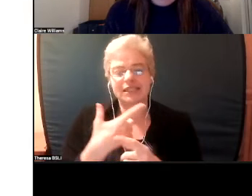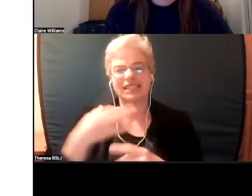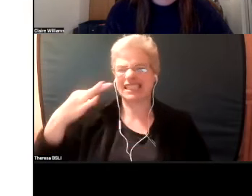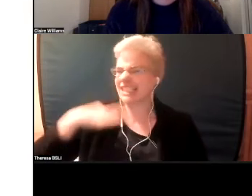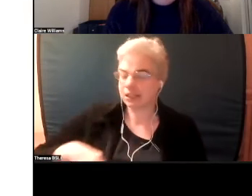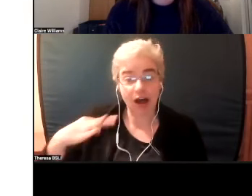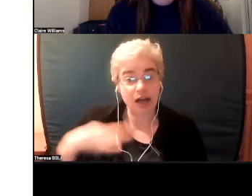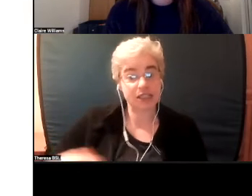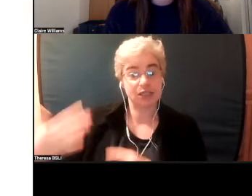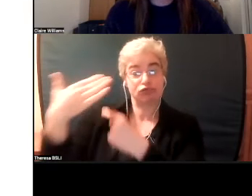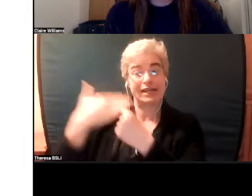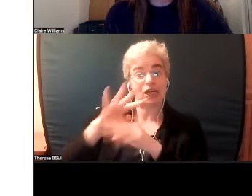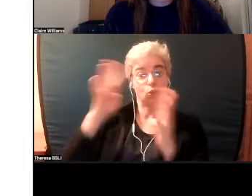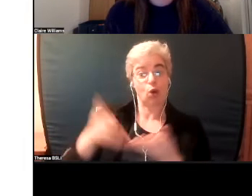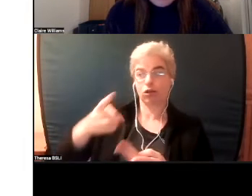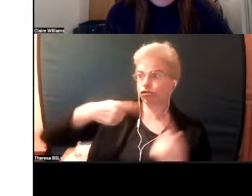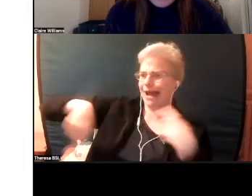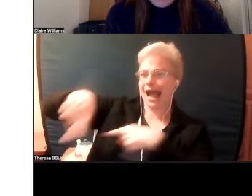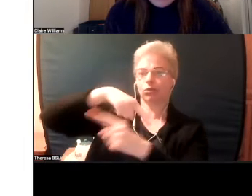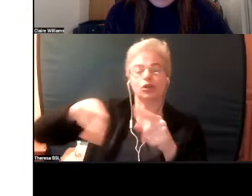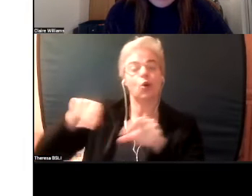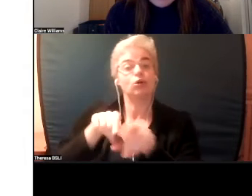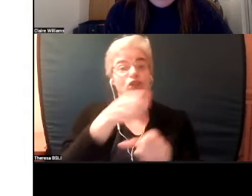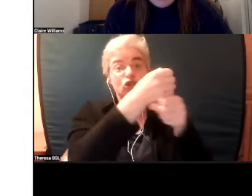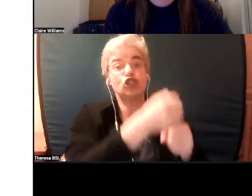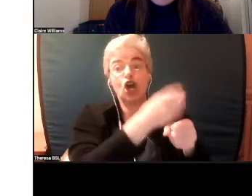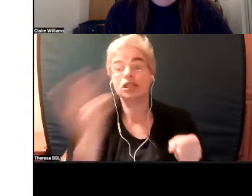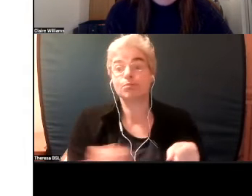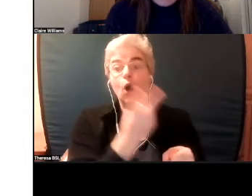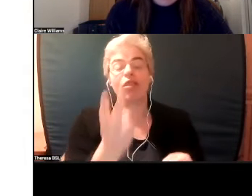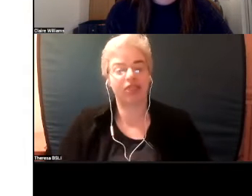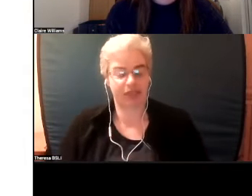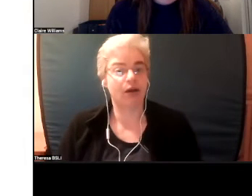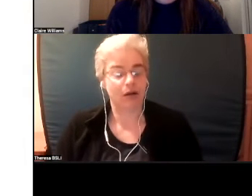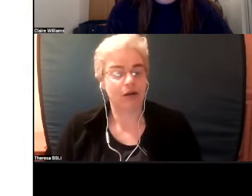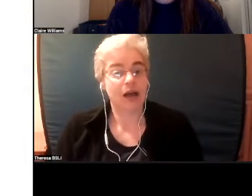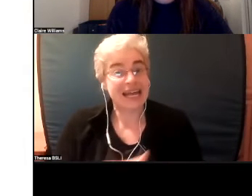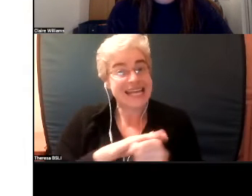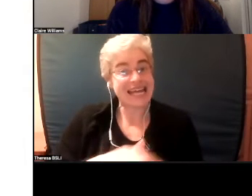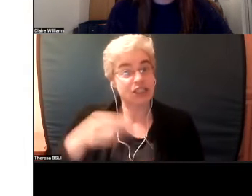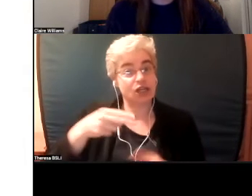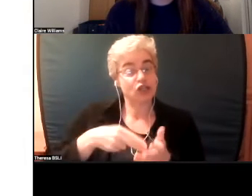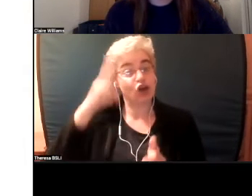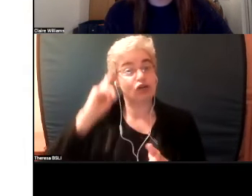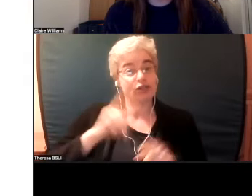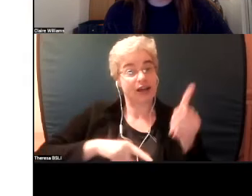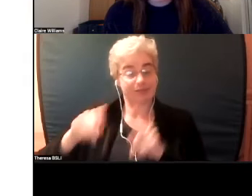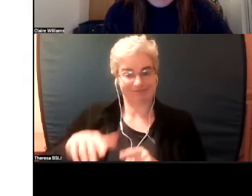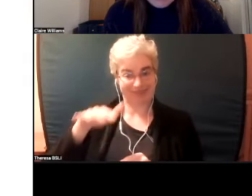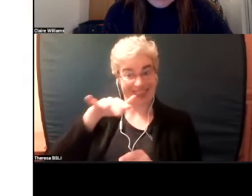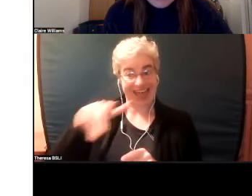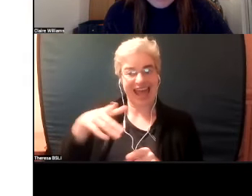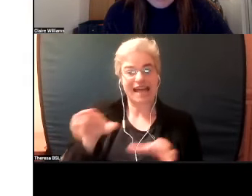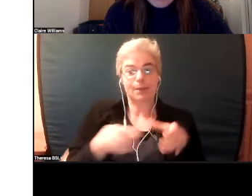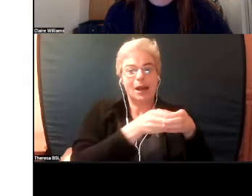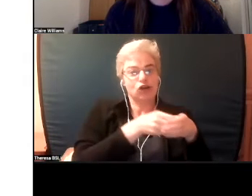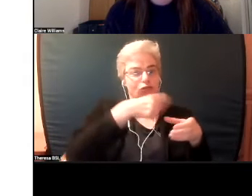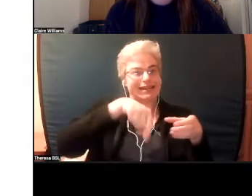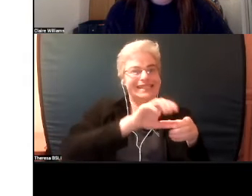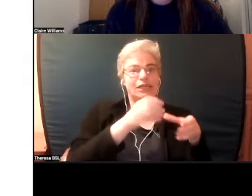and prejudice in the world around us and in the church. It is the case that neurodiversity exists as a minority group